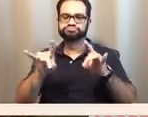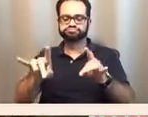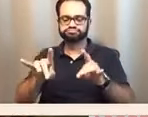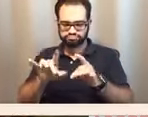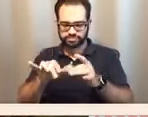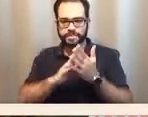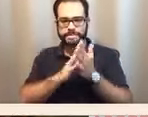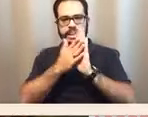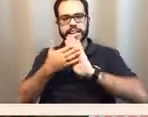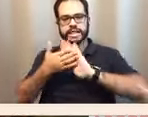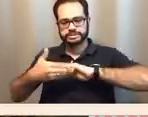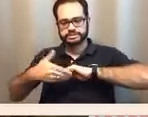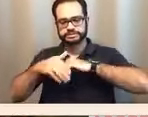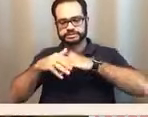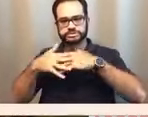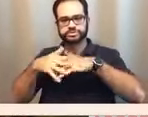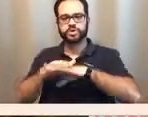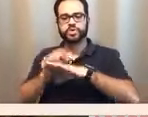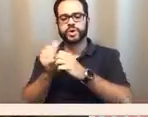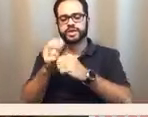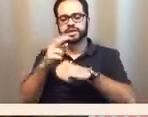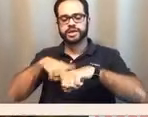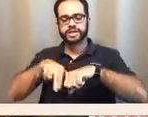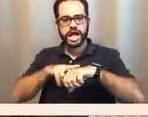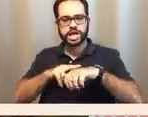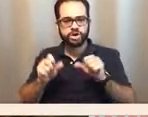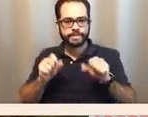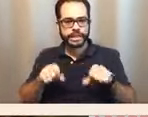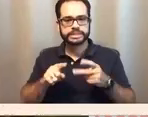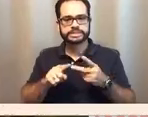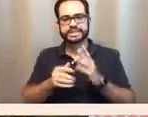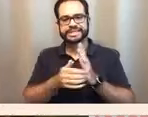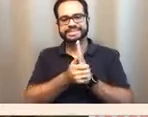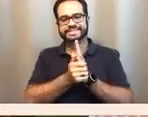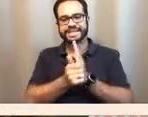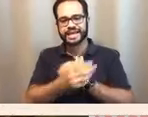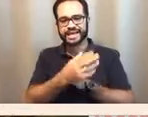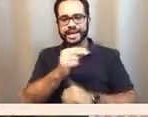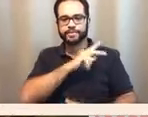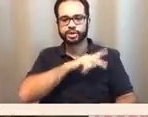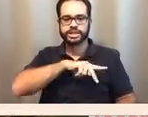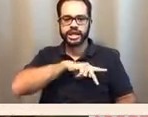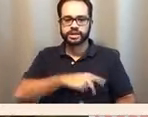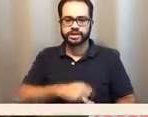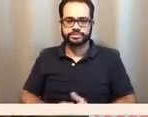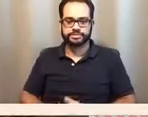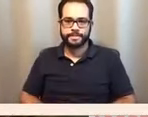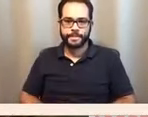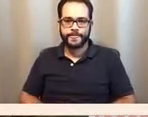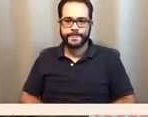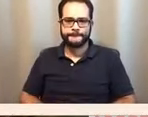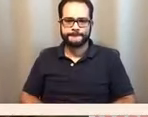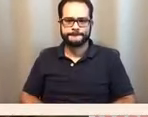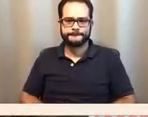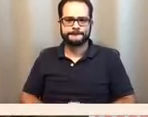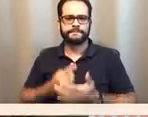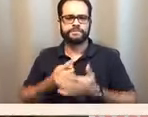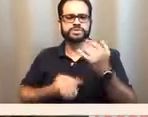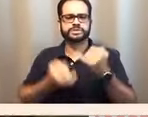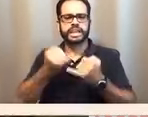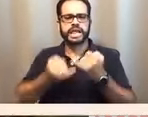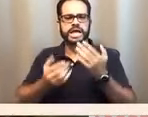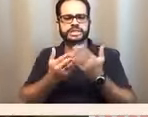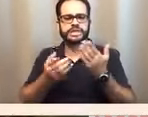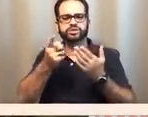ability, talent, and personality. What was the last thing you did